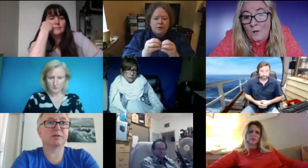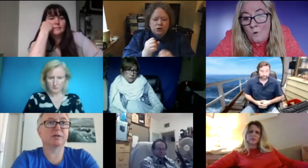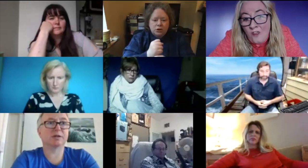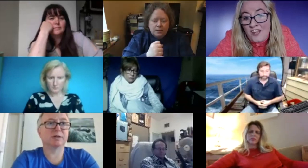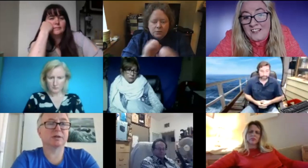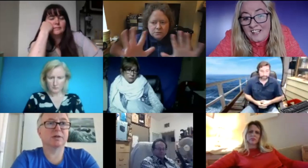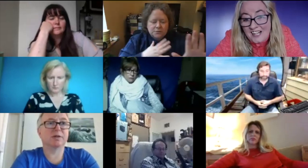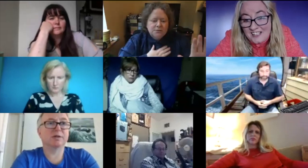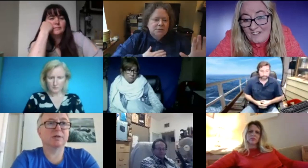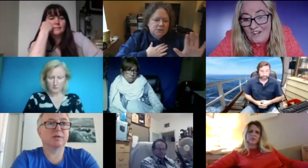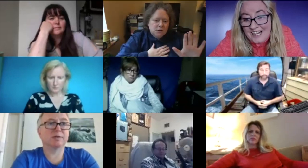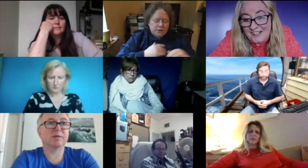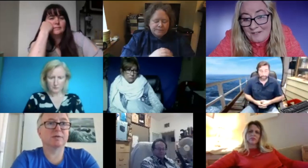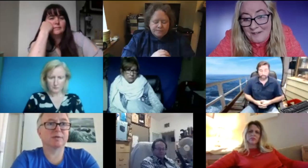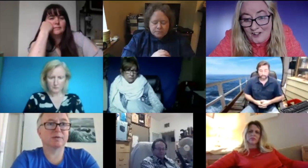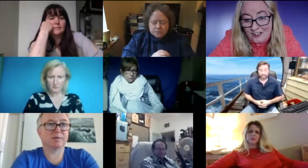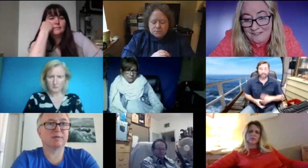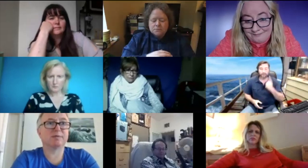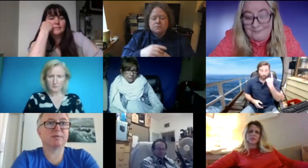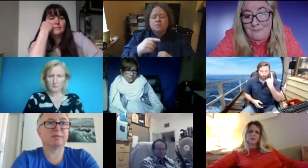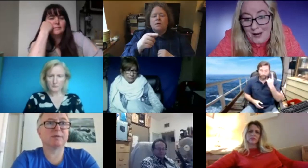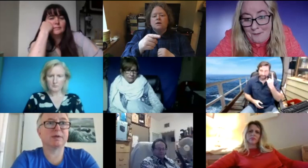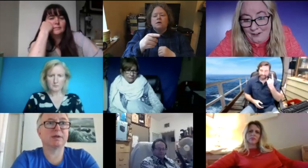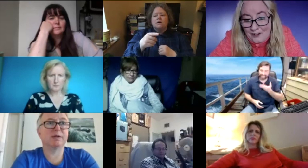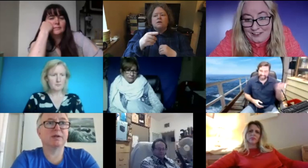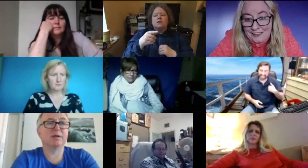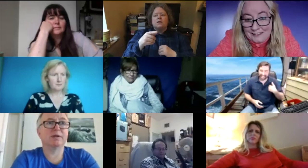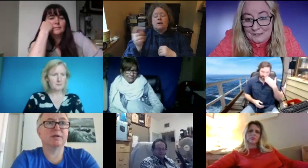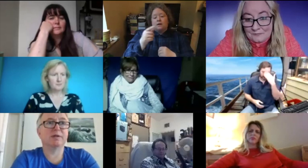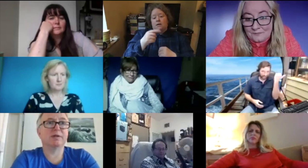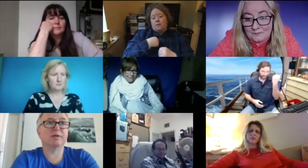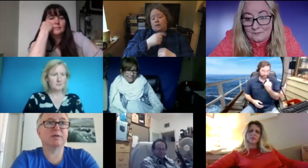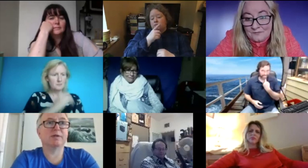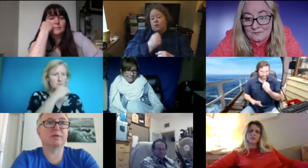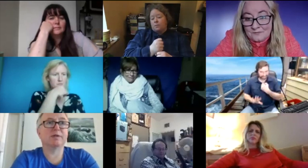Now, one thing that I did forget to mention, my apologies.